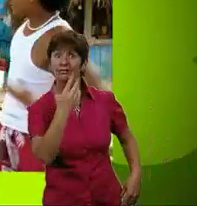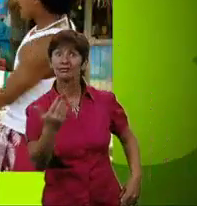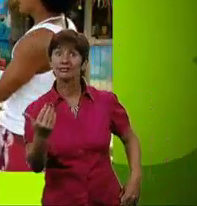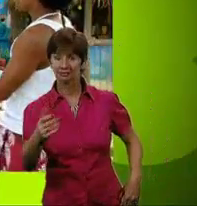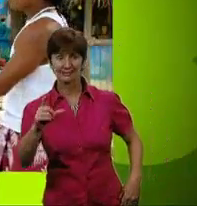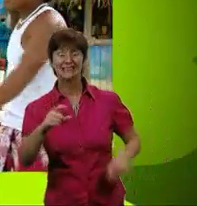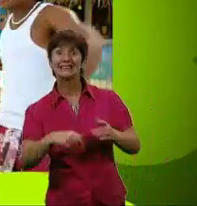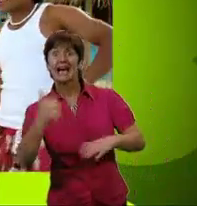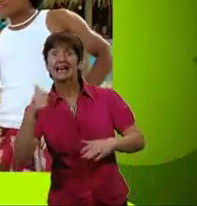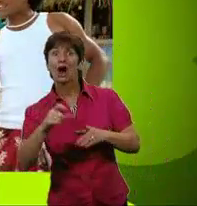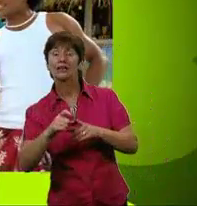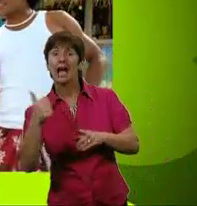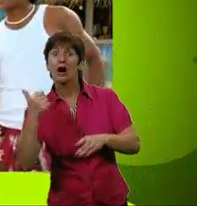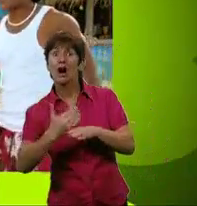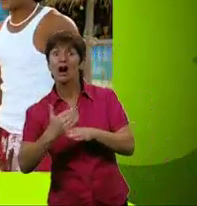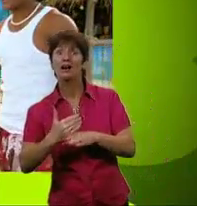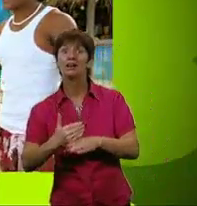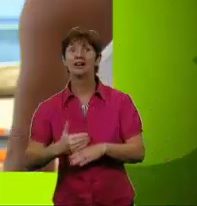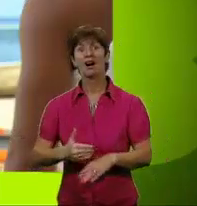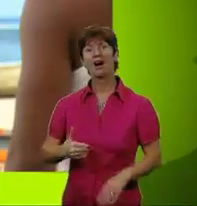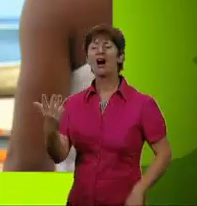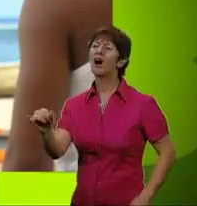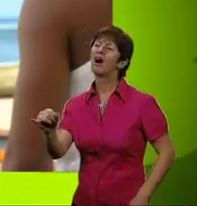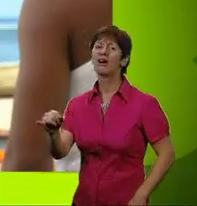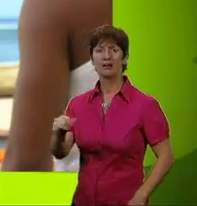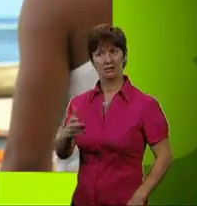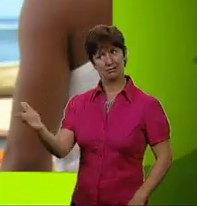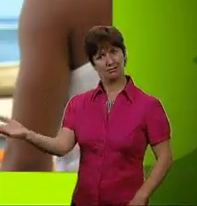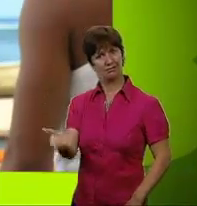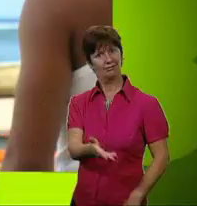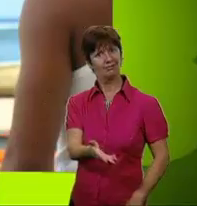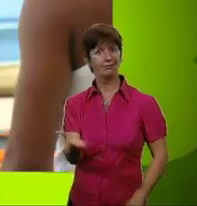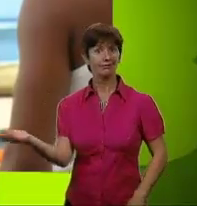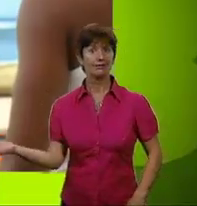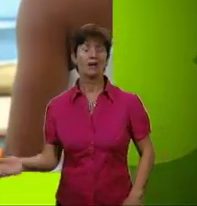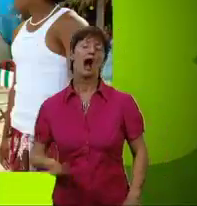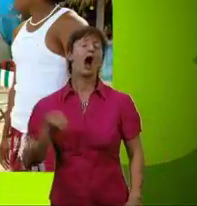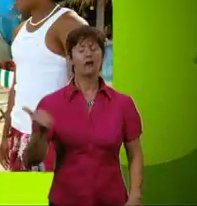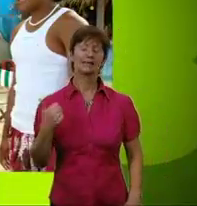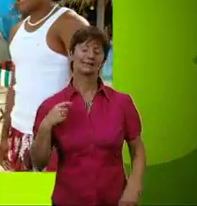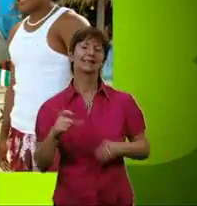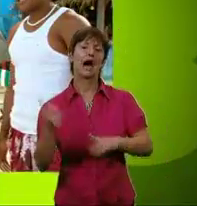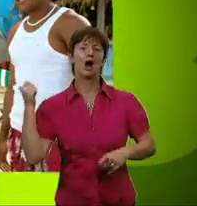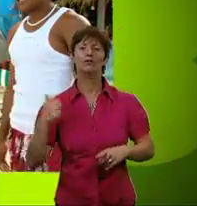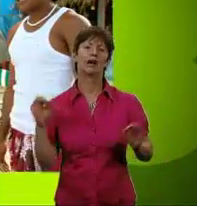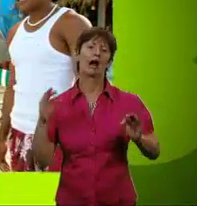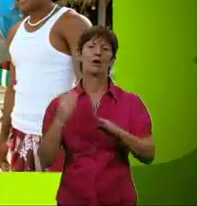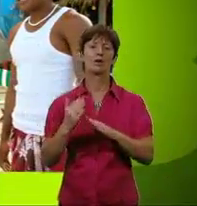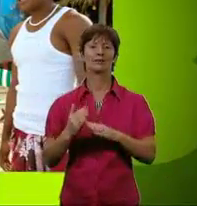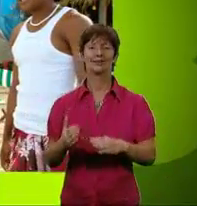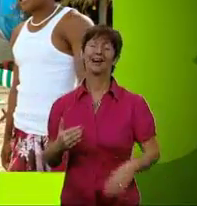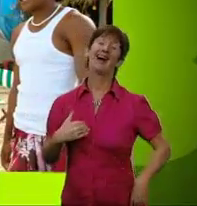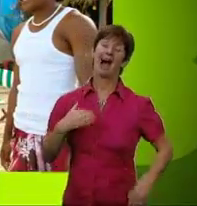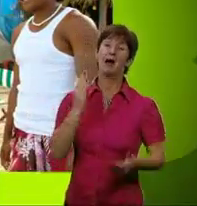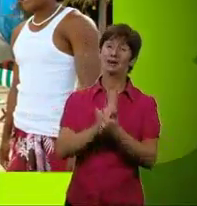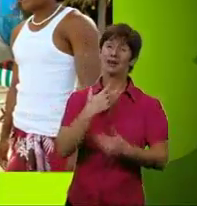Oh, advantage Robo. Megan to serve. All right. I will. I'll believe it when I see it.